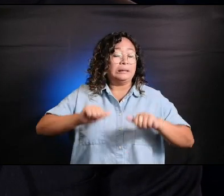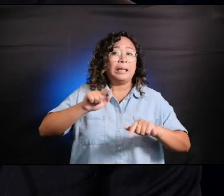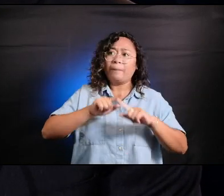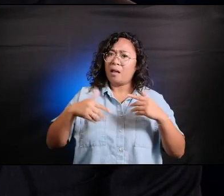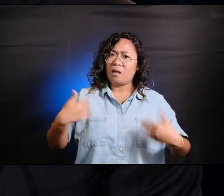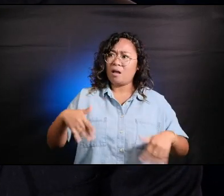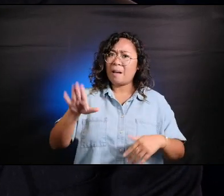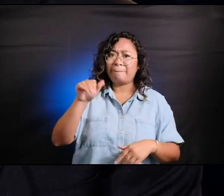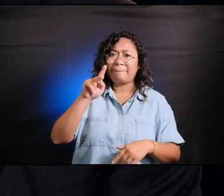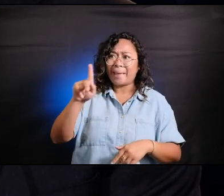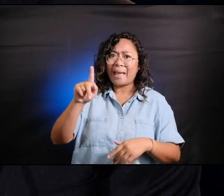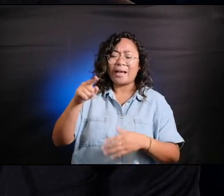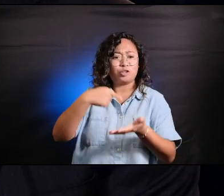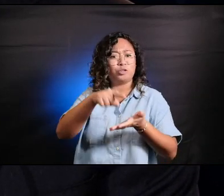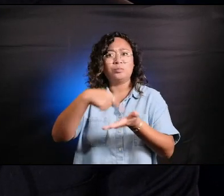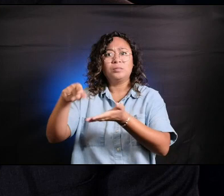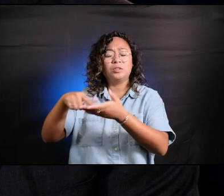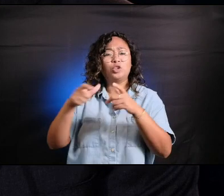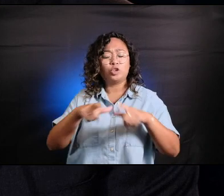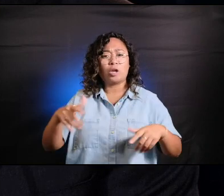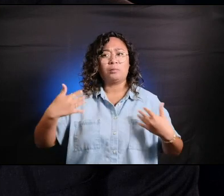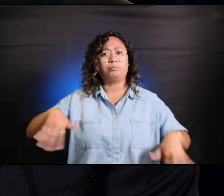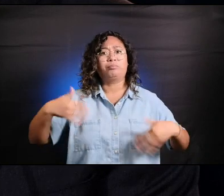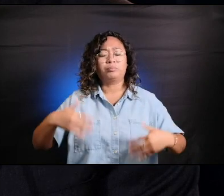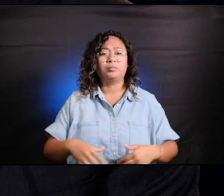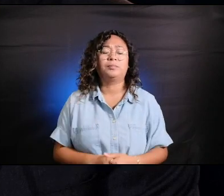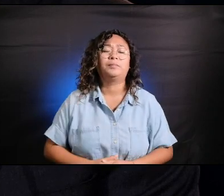So encourage businesses to reach out.